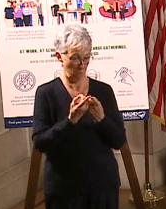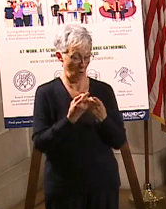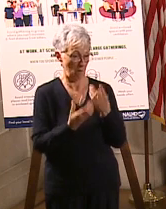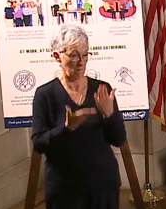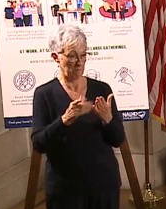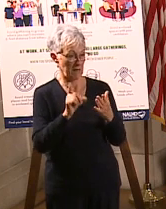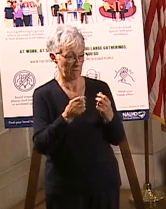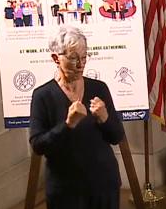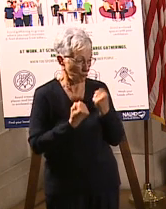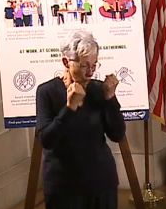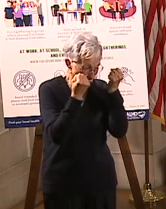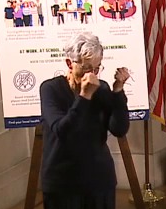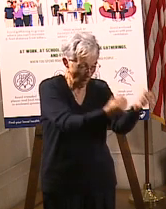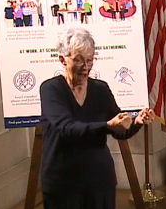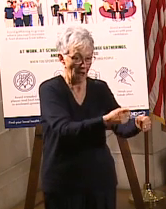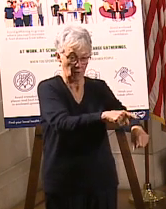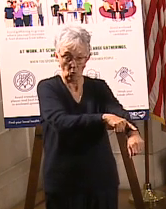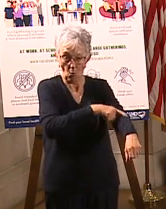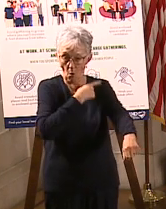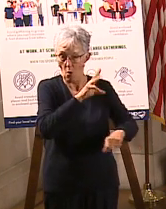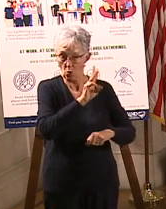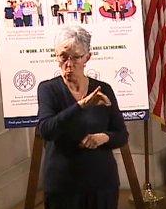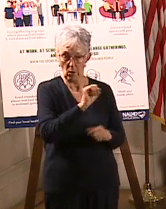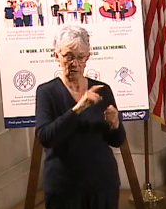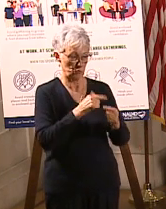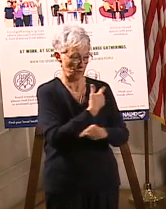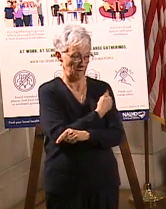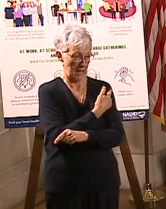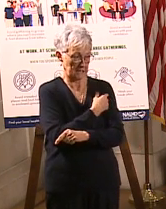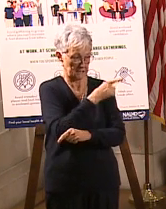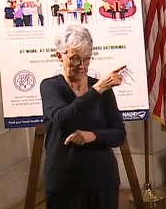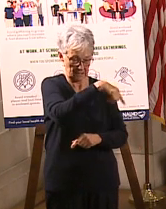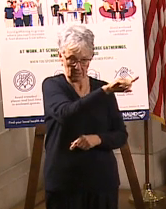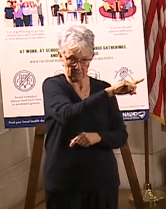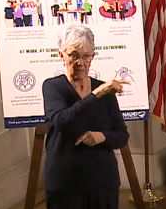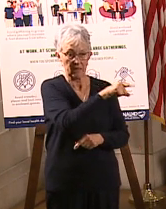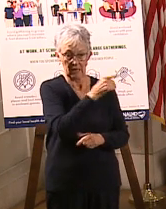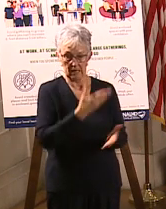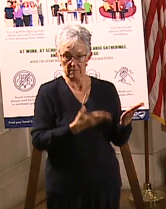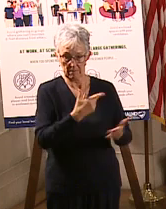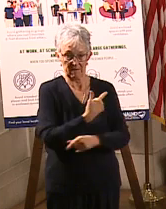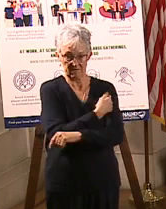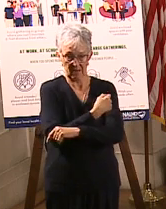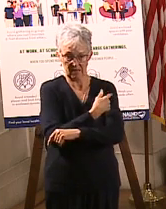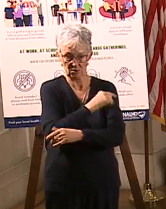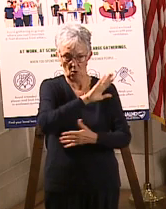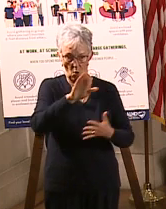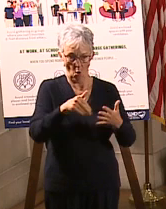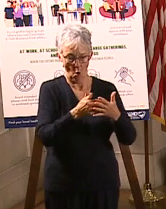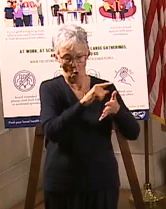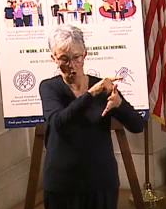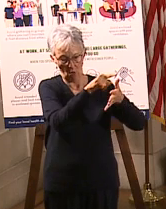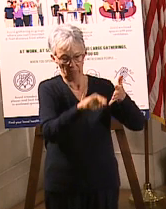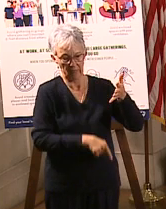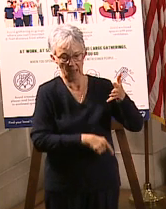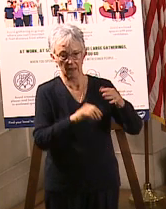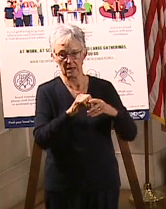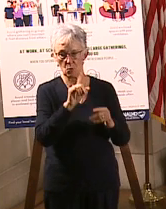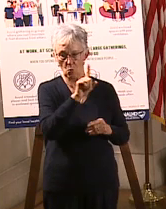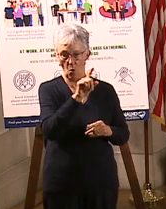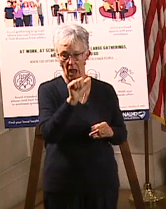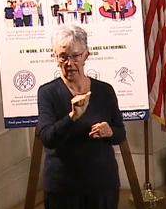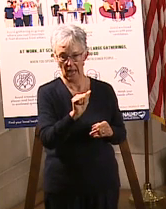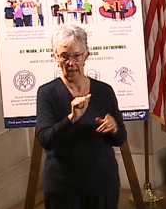part of the medical community, and to ensure there is absolutely no waste, they may vaccinate all tiers within Phase 1A at that